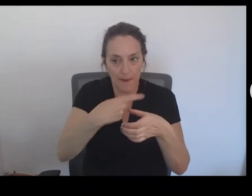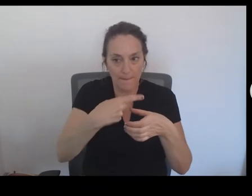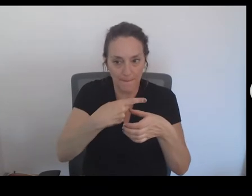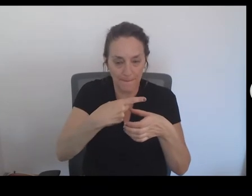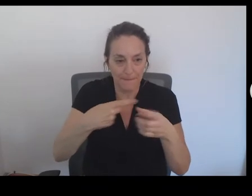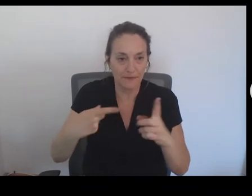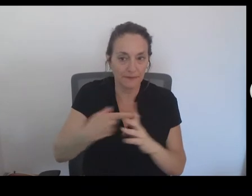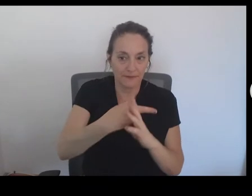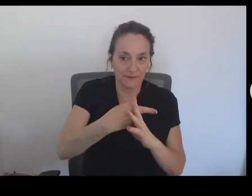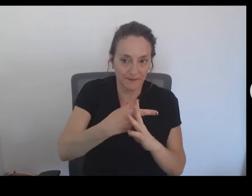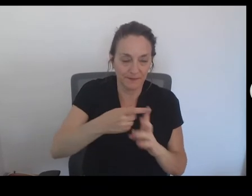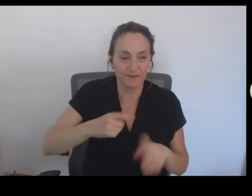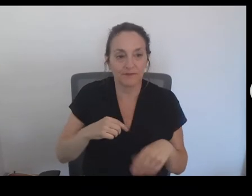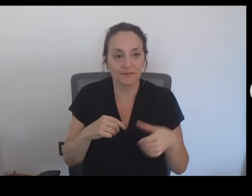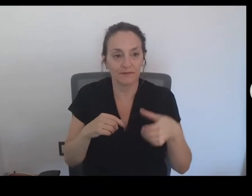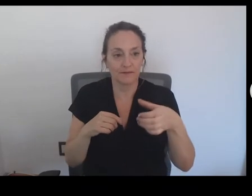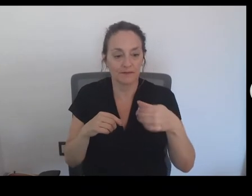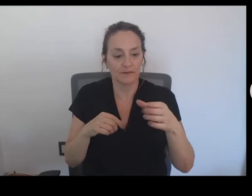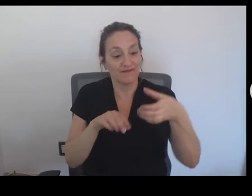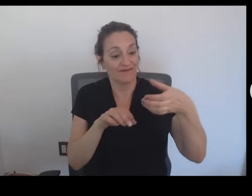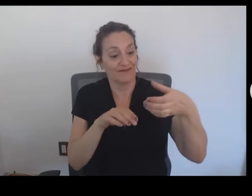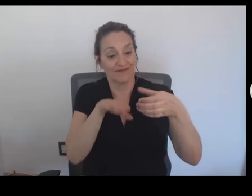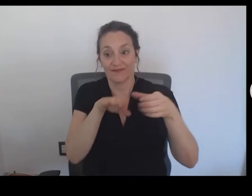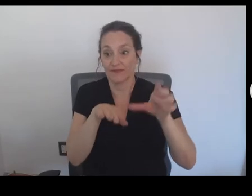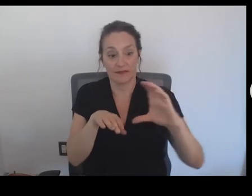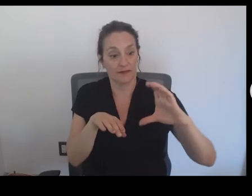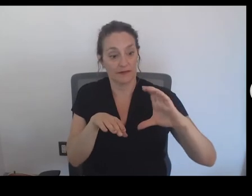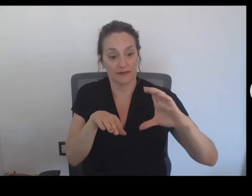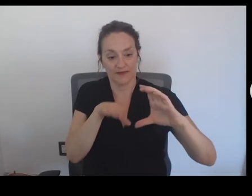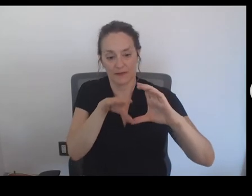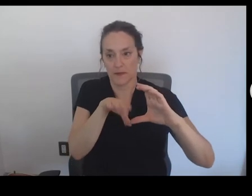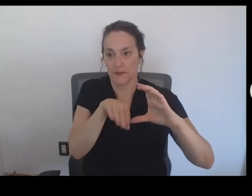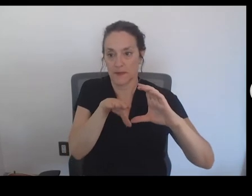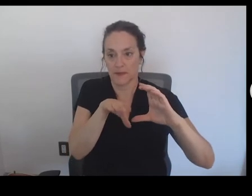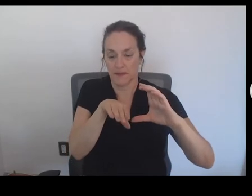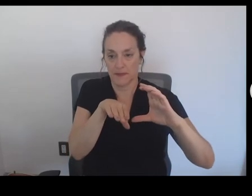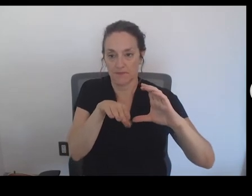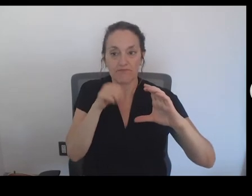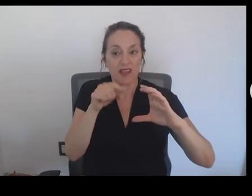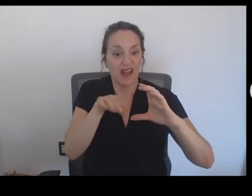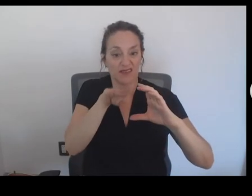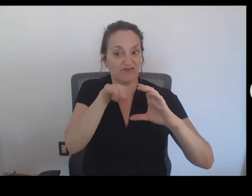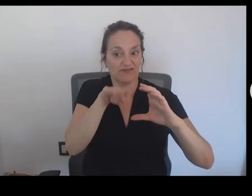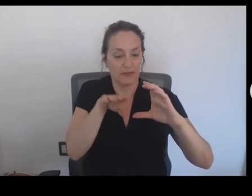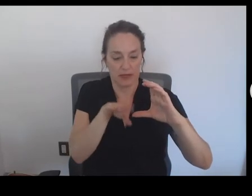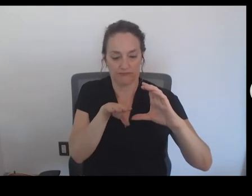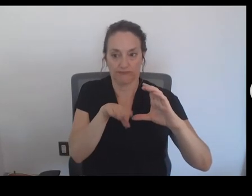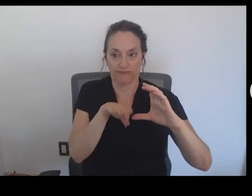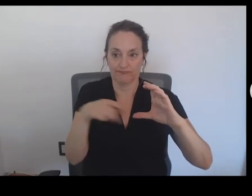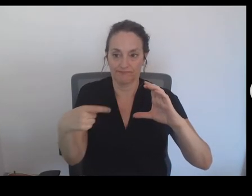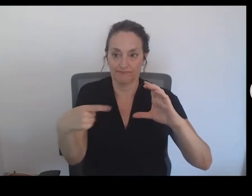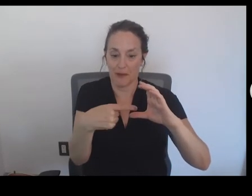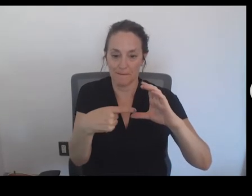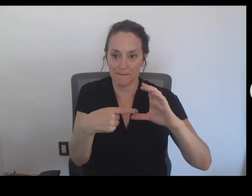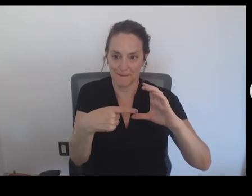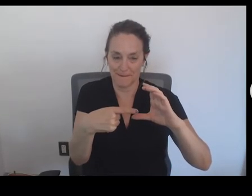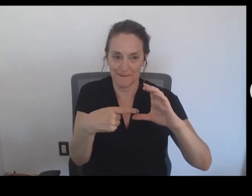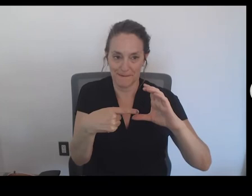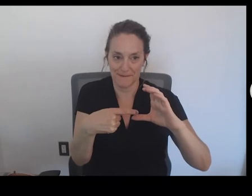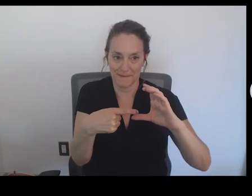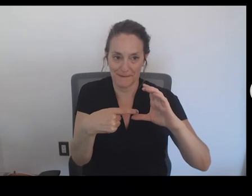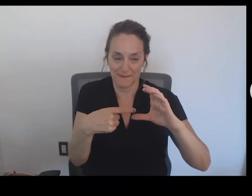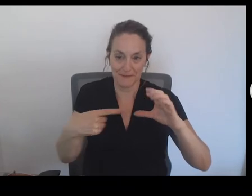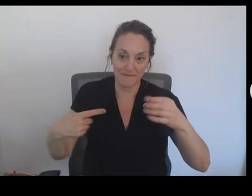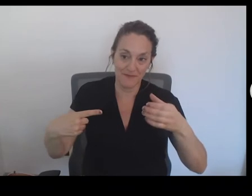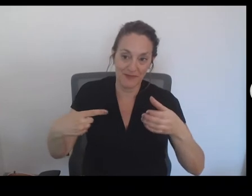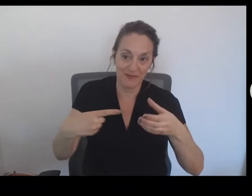About a third of the way up the cup, not at the top, but in the lower part of the cup. Going to push your dowel through the